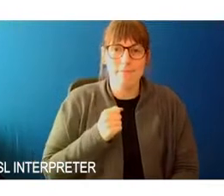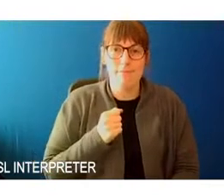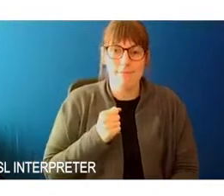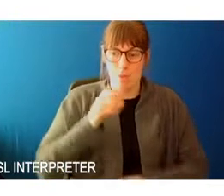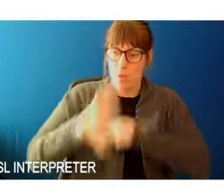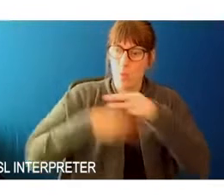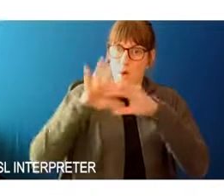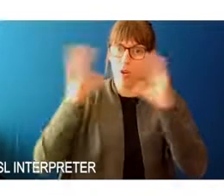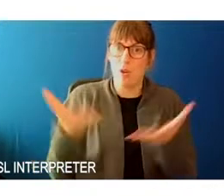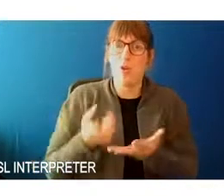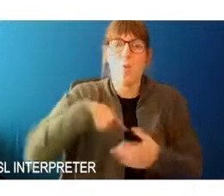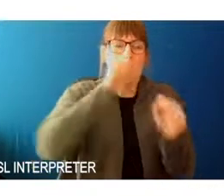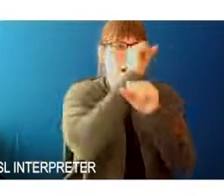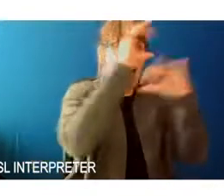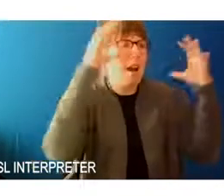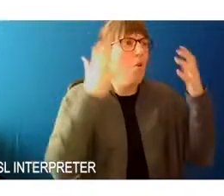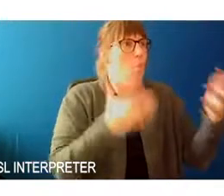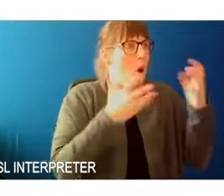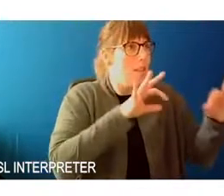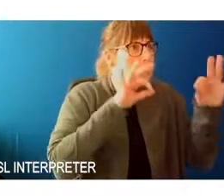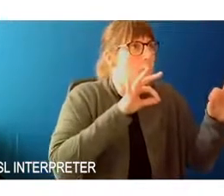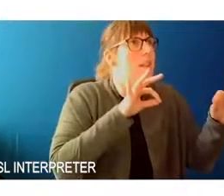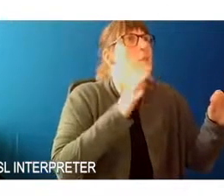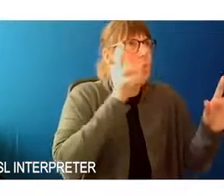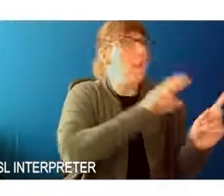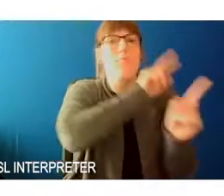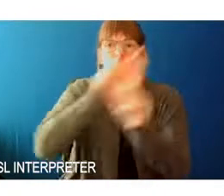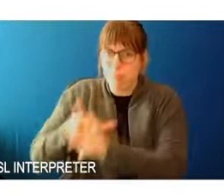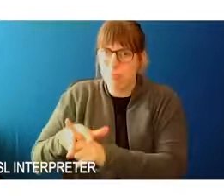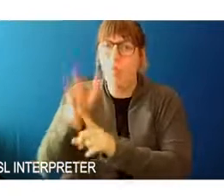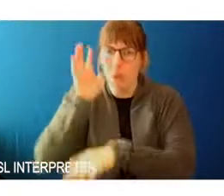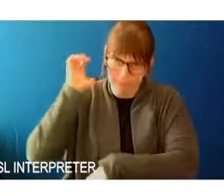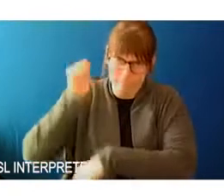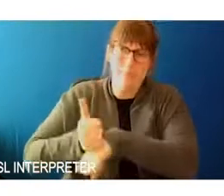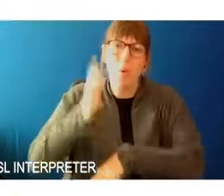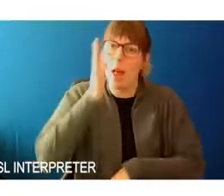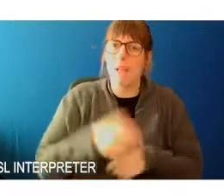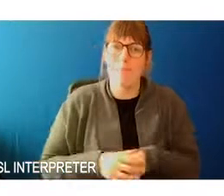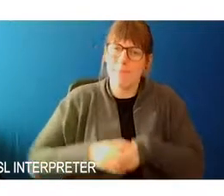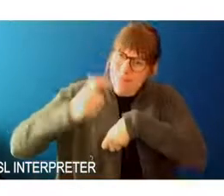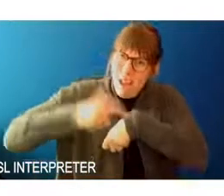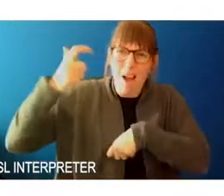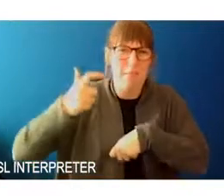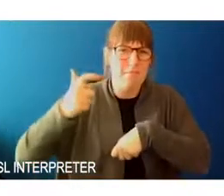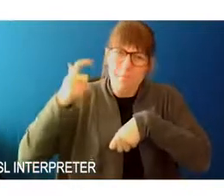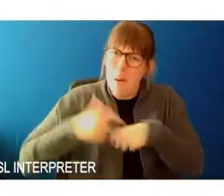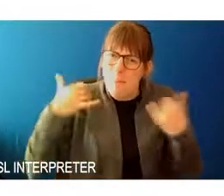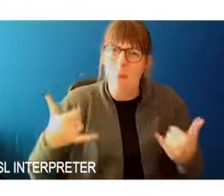We are going to create the world we are imagining and envisioning. It is